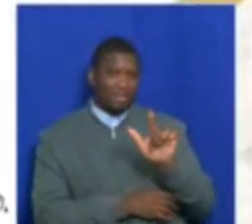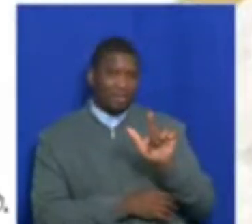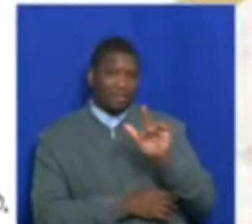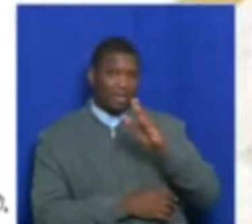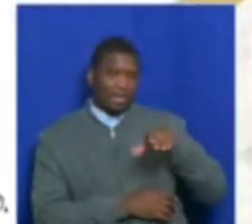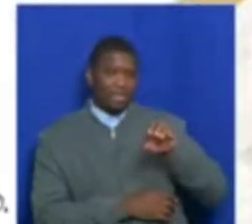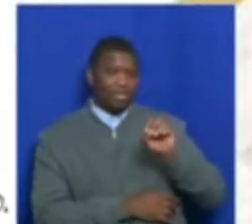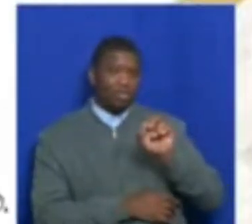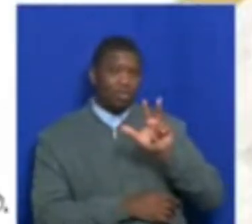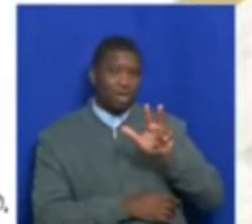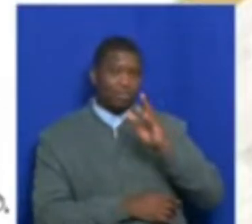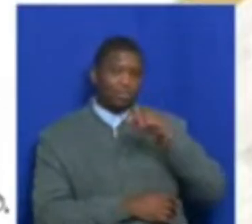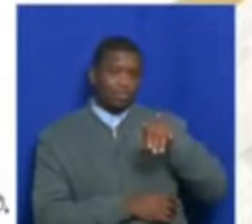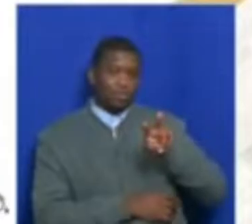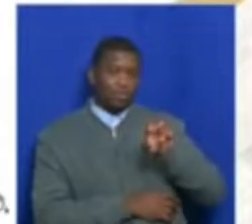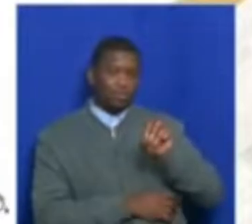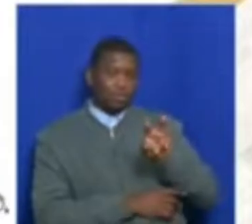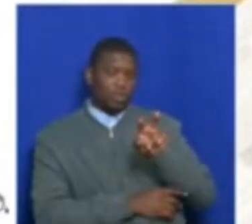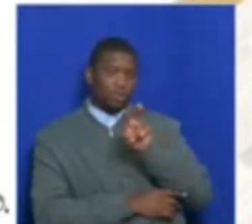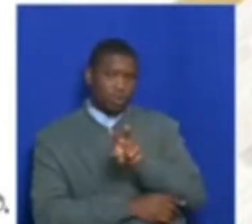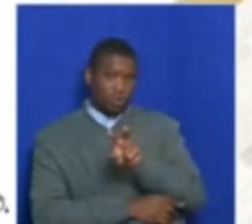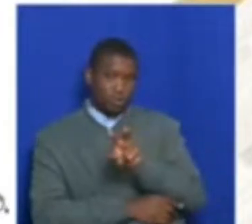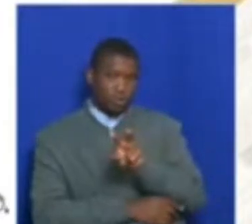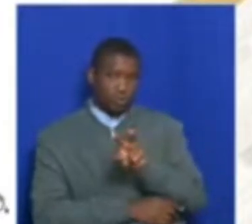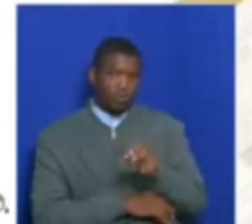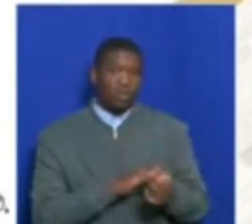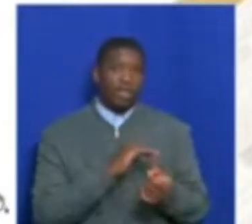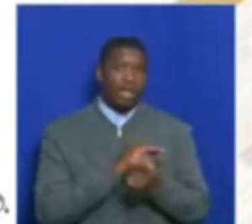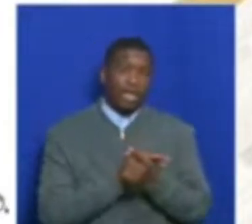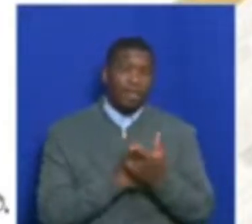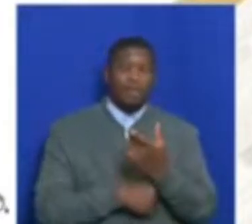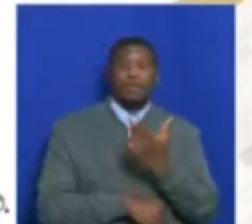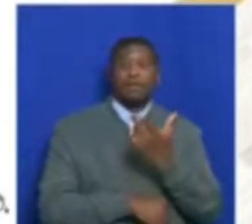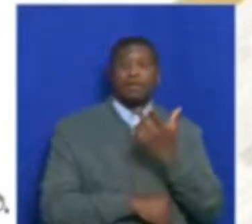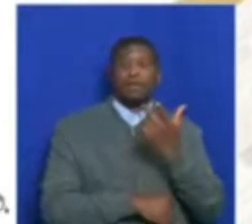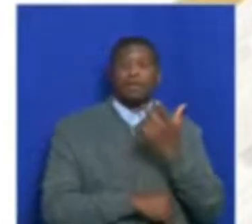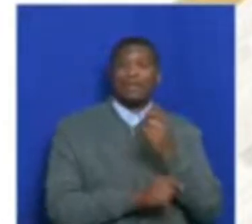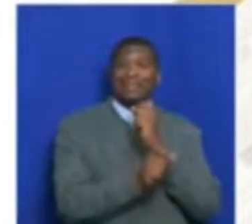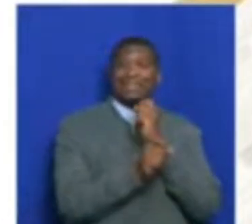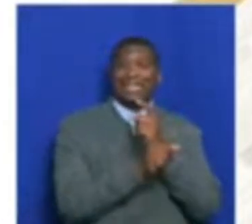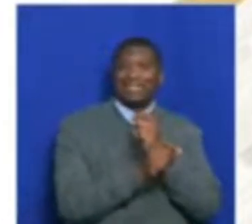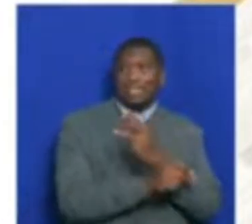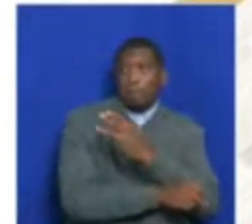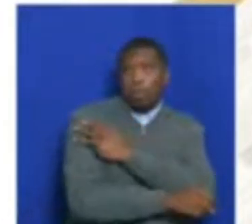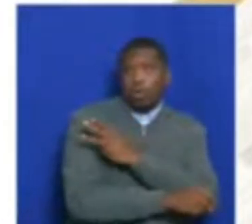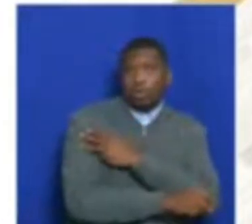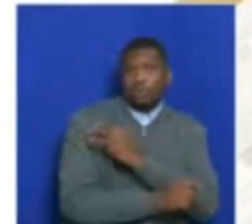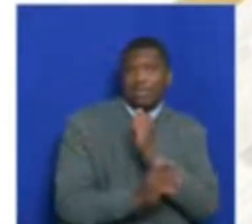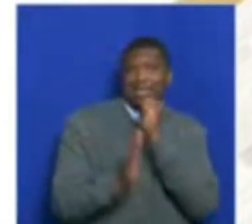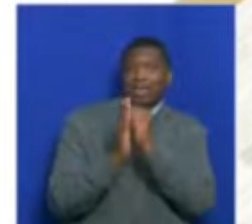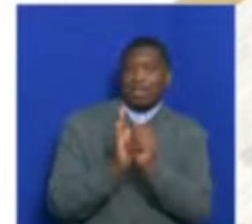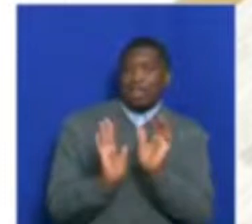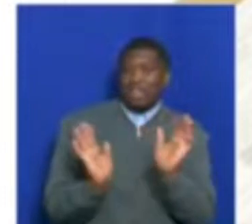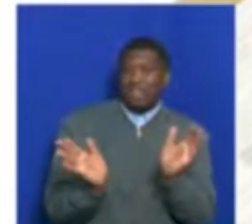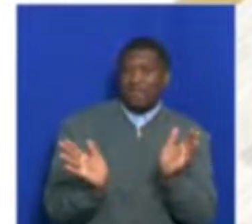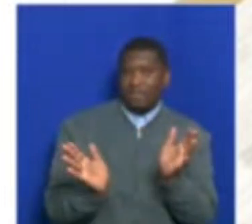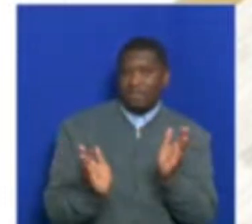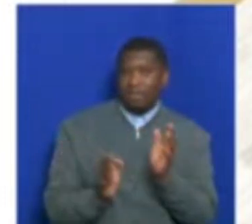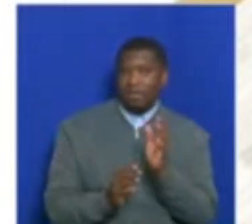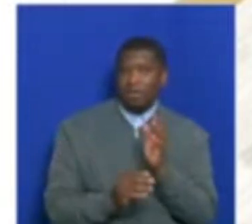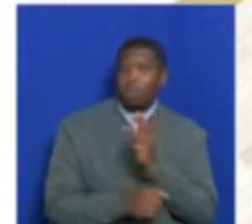457/08/2022, in which a taxi boss was killed. That taxi boss, I've indicated his name, Reginald